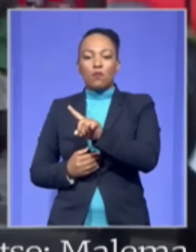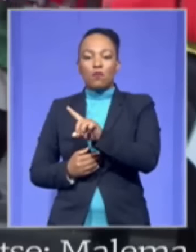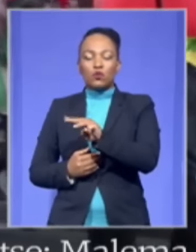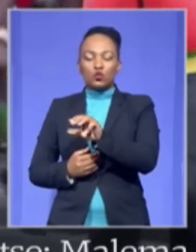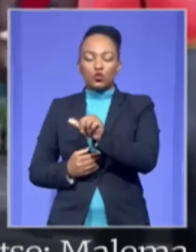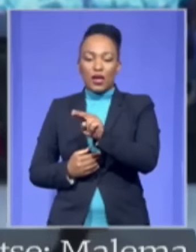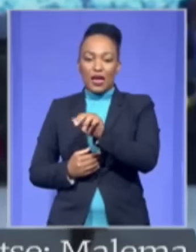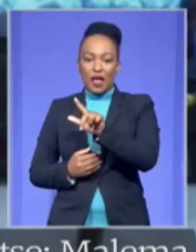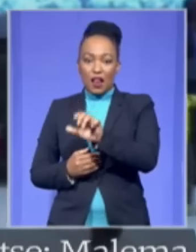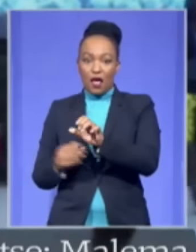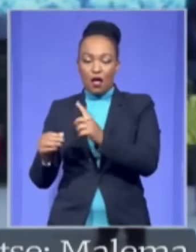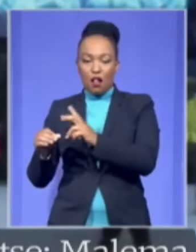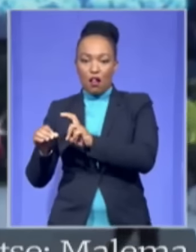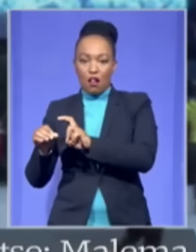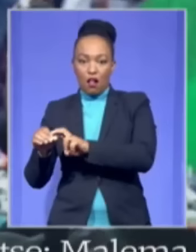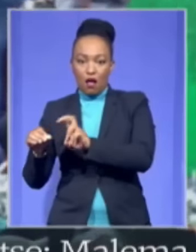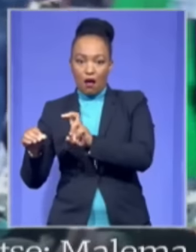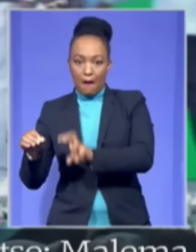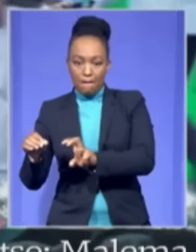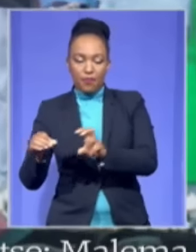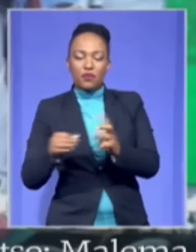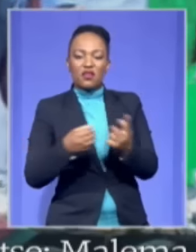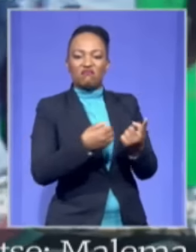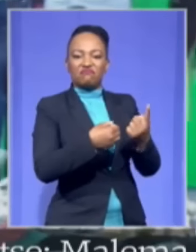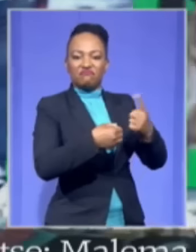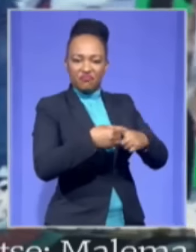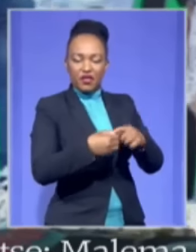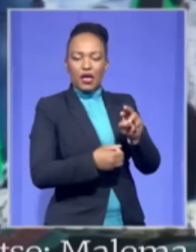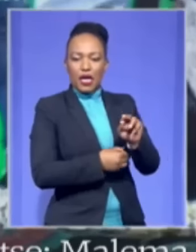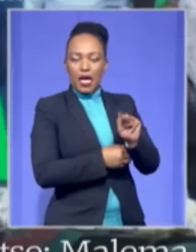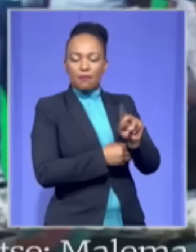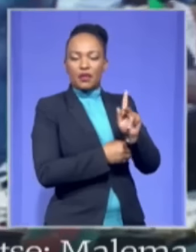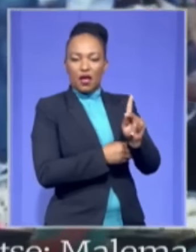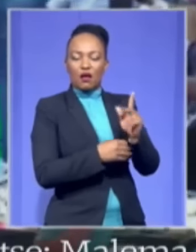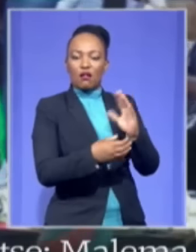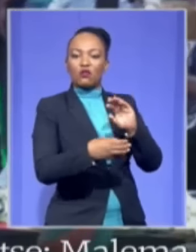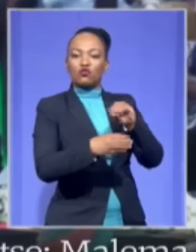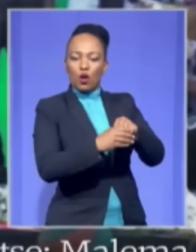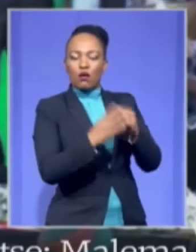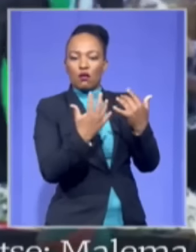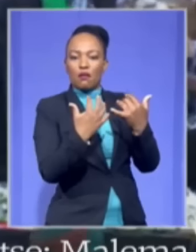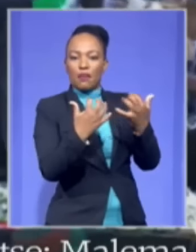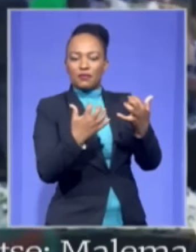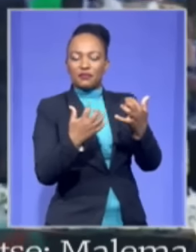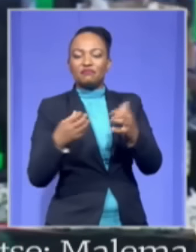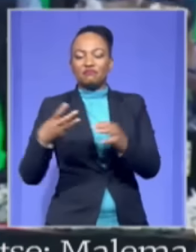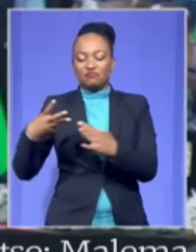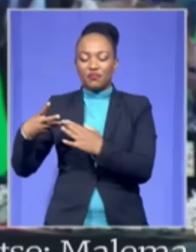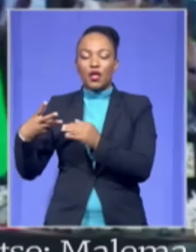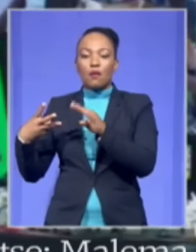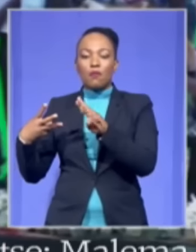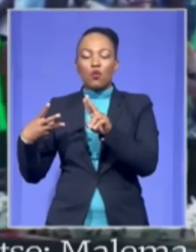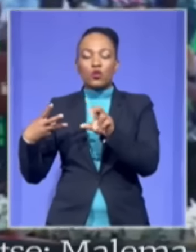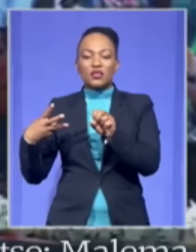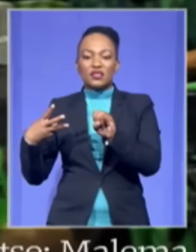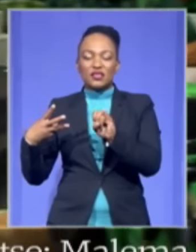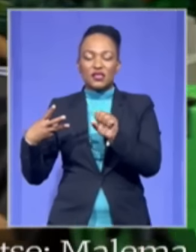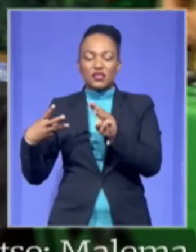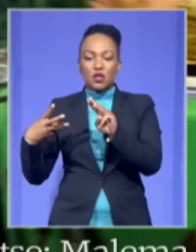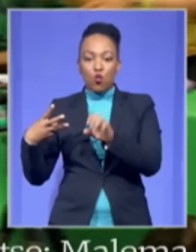sa MKP kwa parlamenteng ga jana fa tokololo engwe ya maloba ya EFF Busisiwe Mkhwebane e le morulaganyi